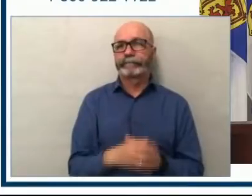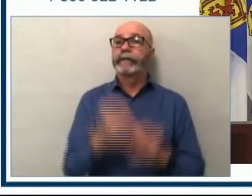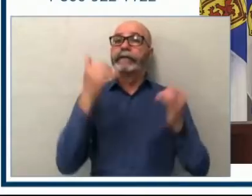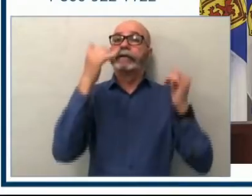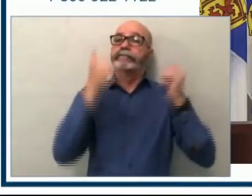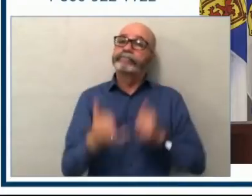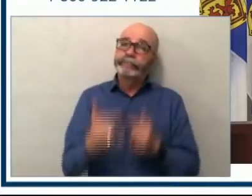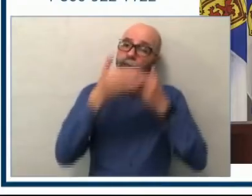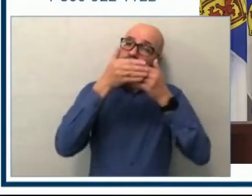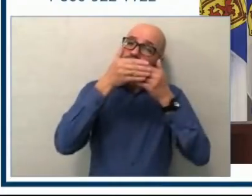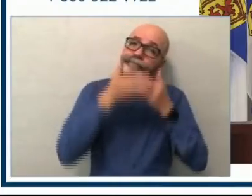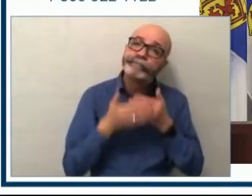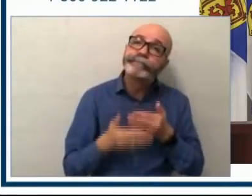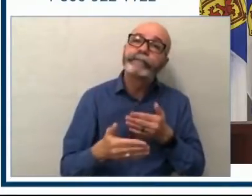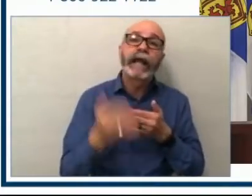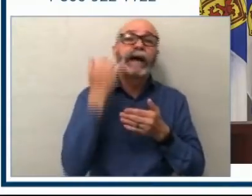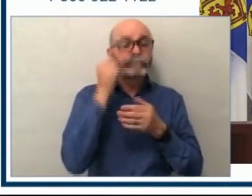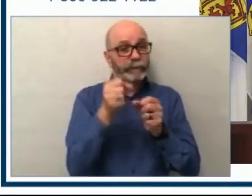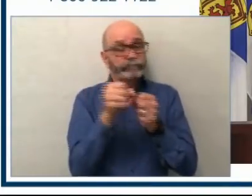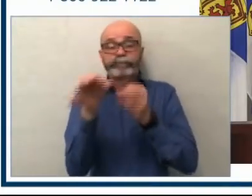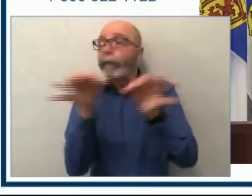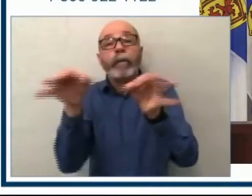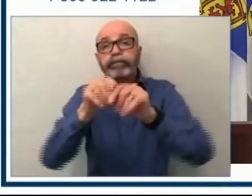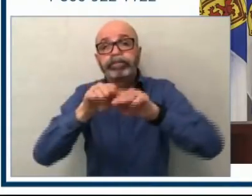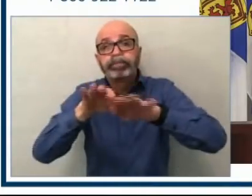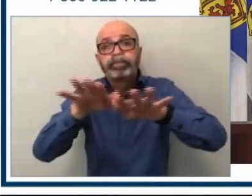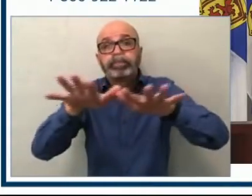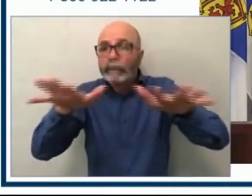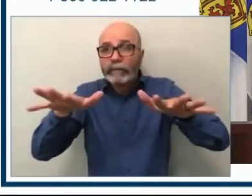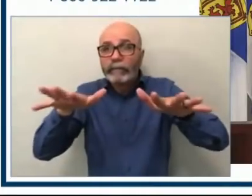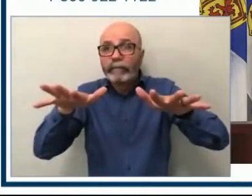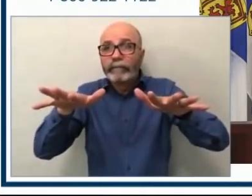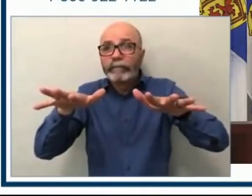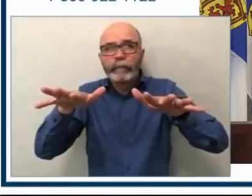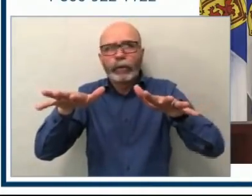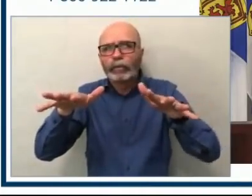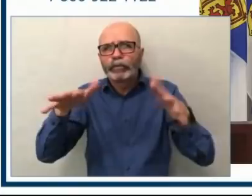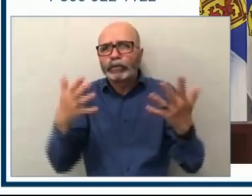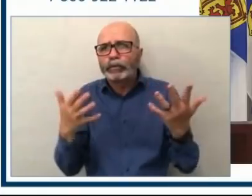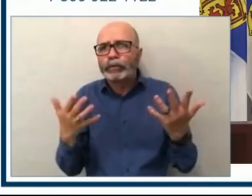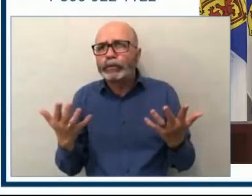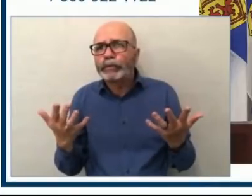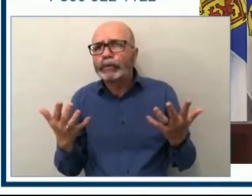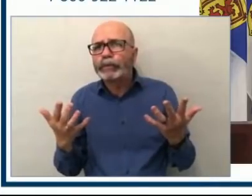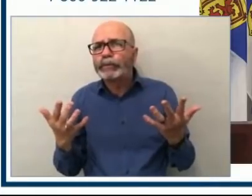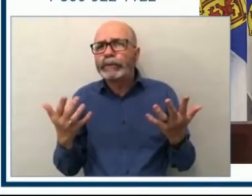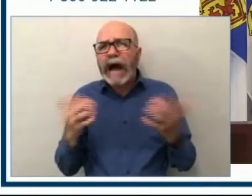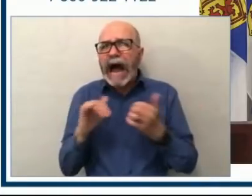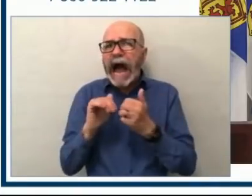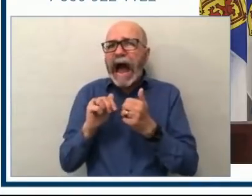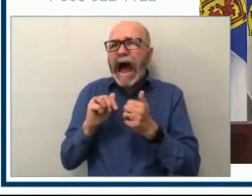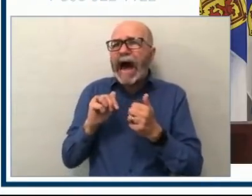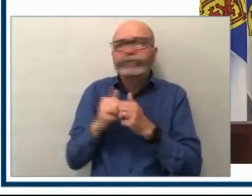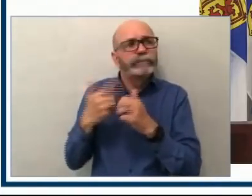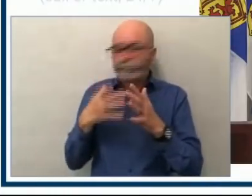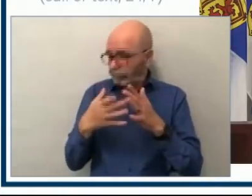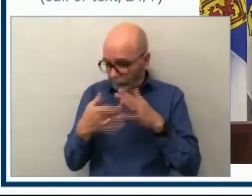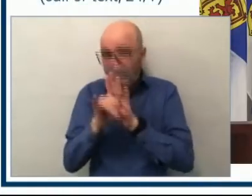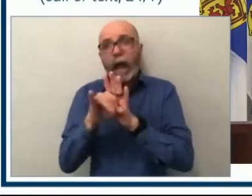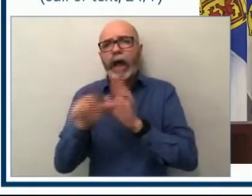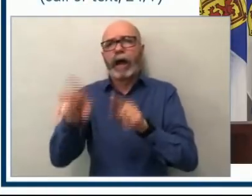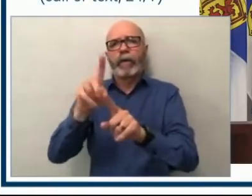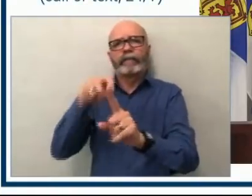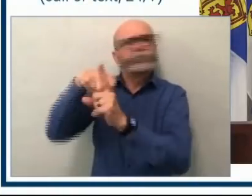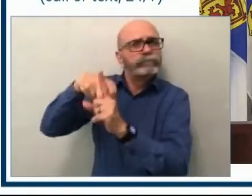COVID will be critical. I'm wondering what's necessary to be able to make that identification in Nova Scotia instead of sending it to the